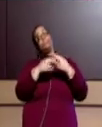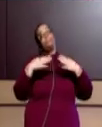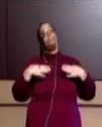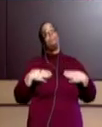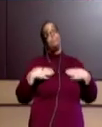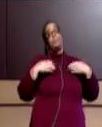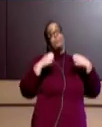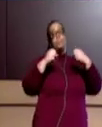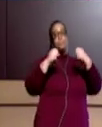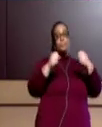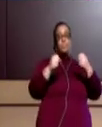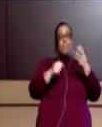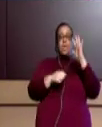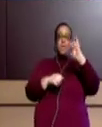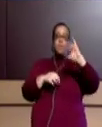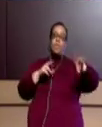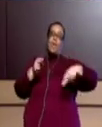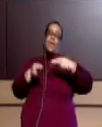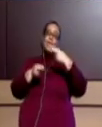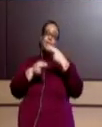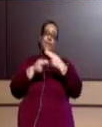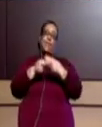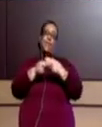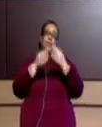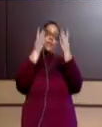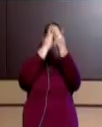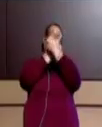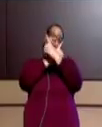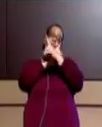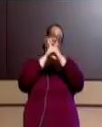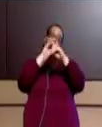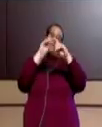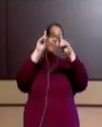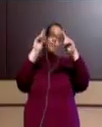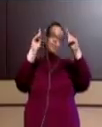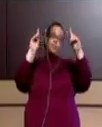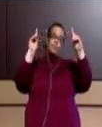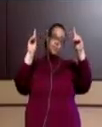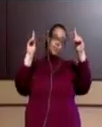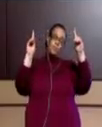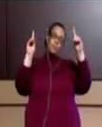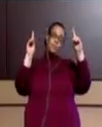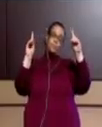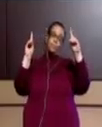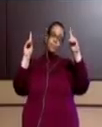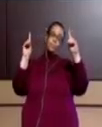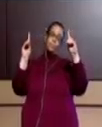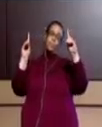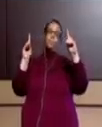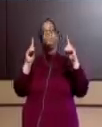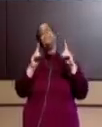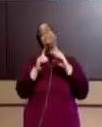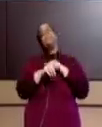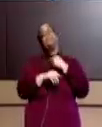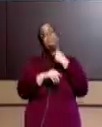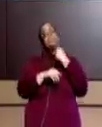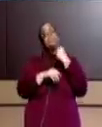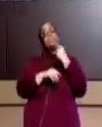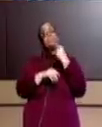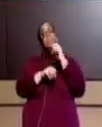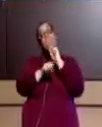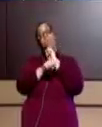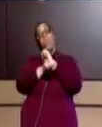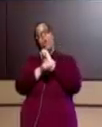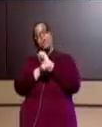name. That name delivers. That name delivers all. Say it works. It